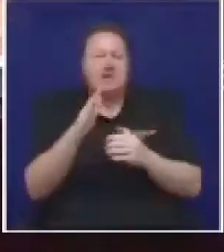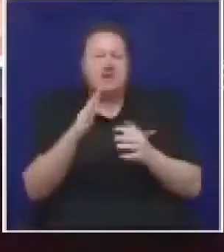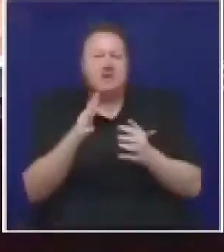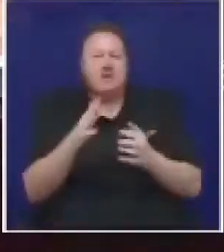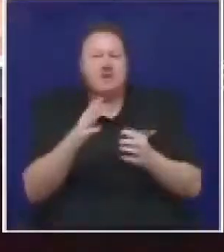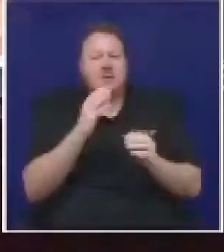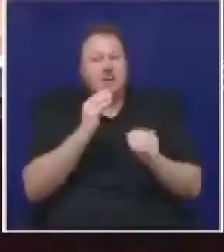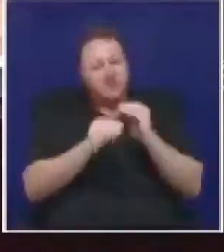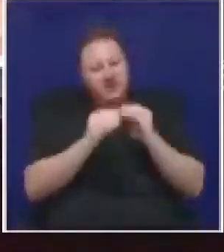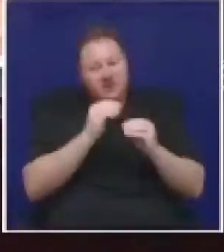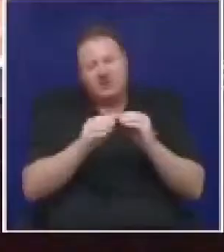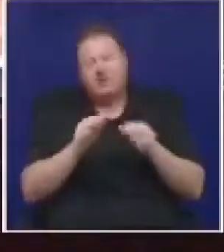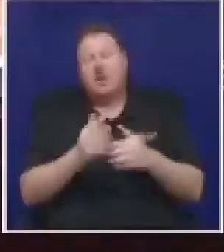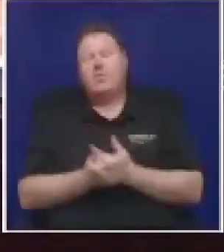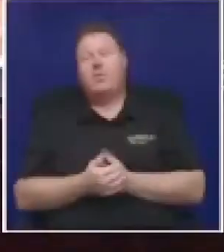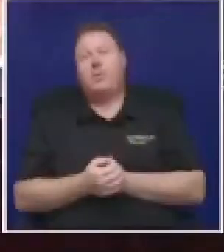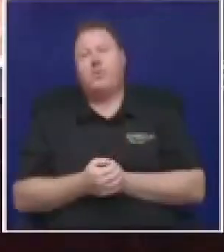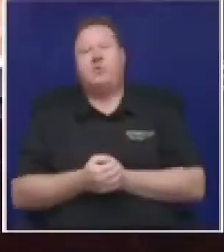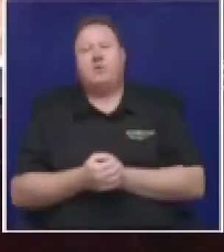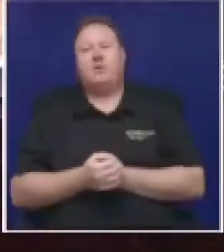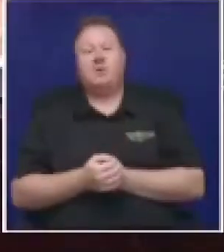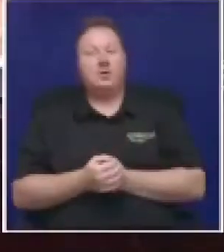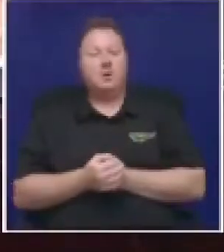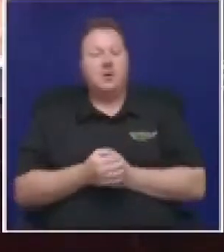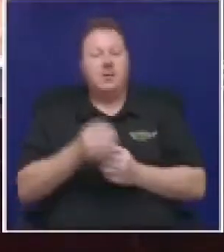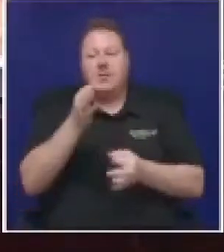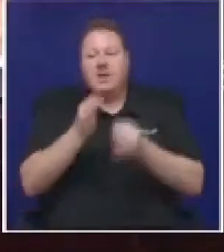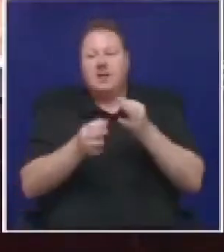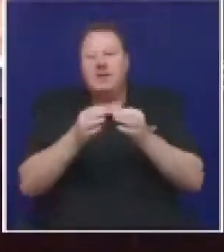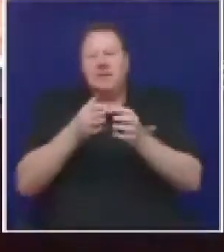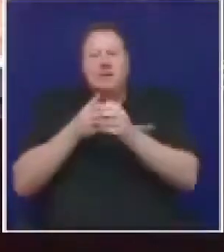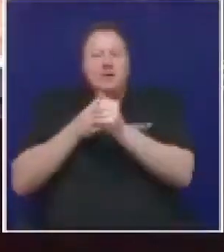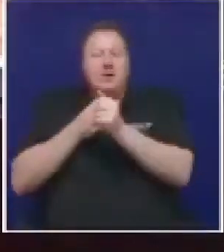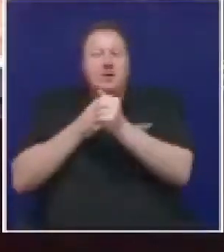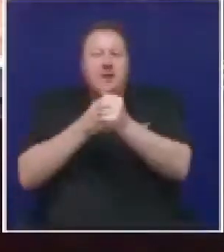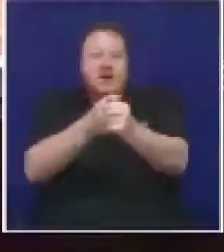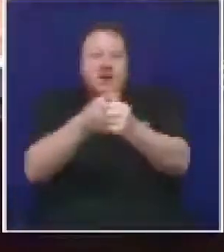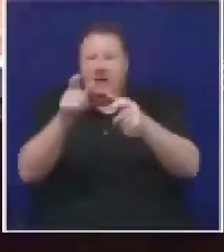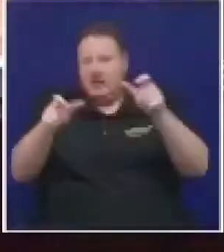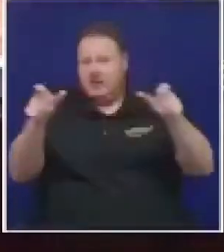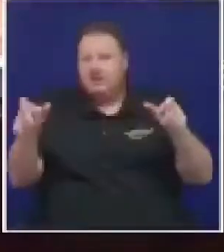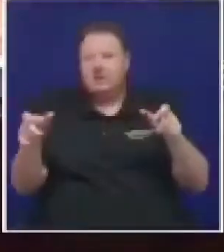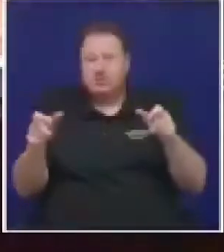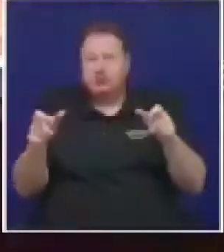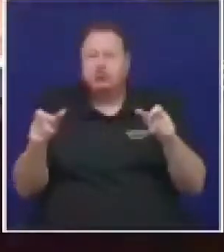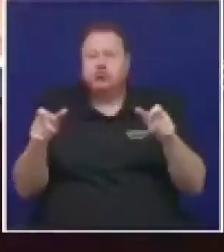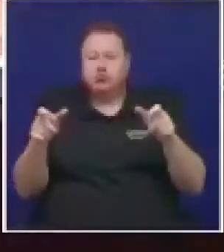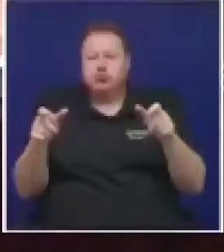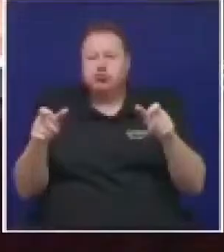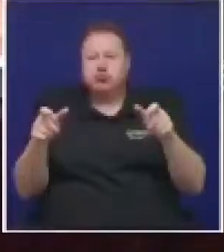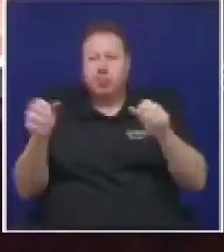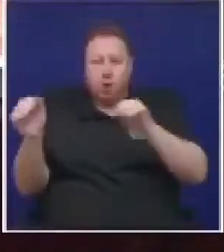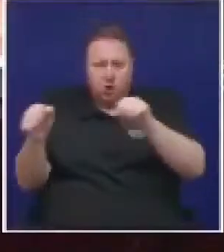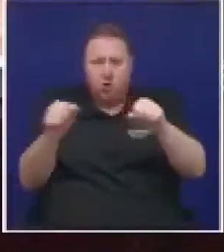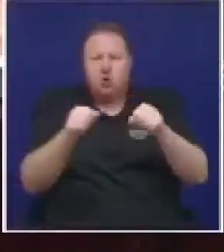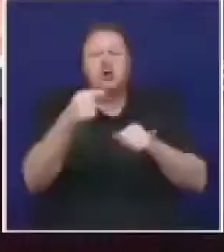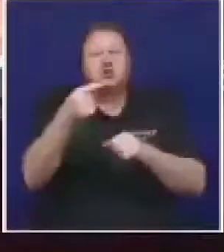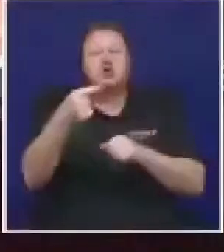leaders unanimously agreed that the GNU remains united and